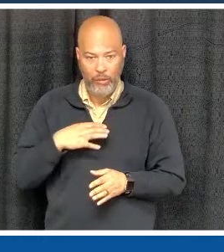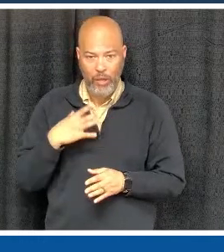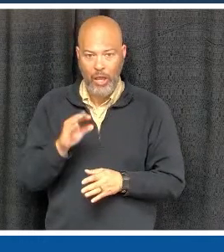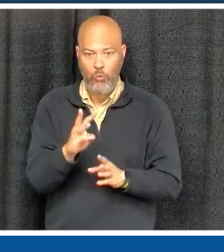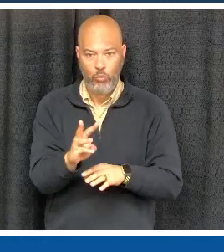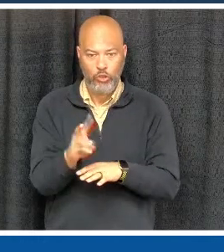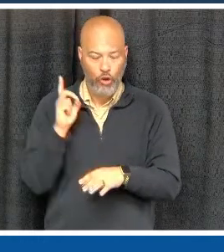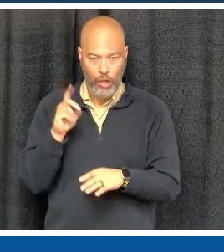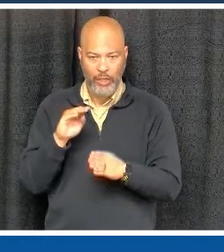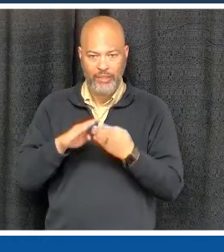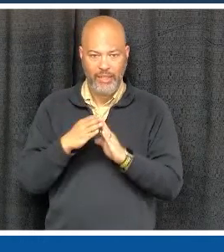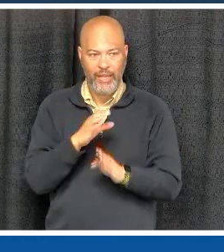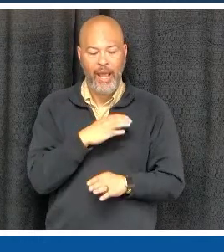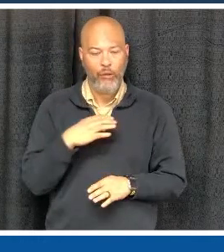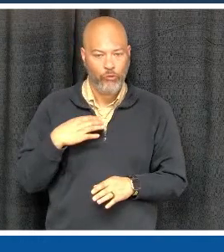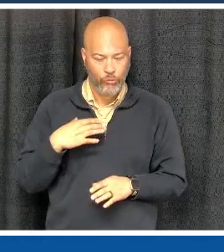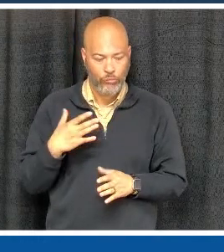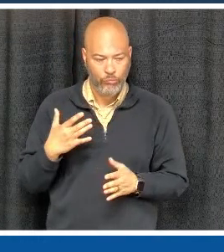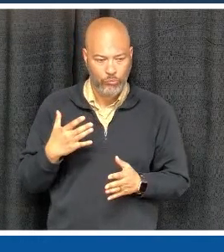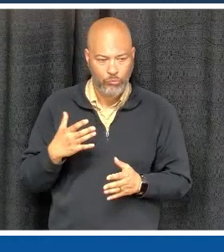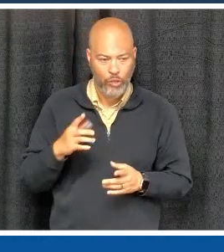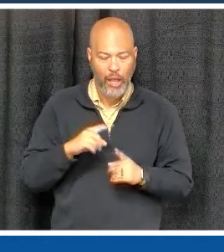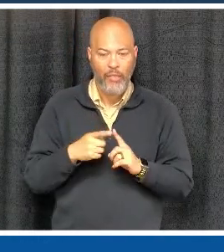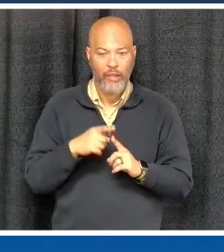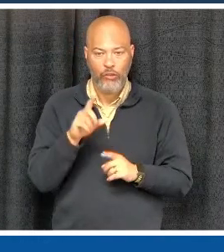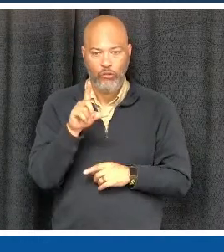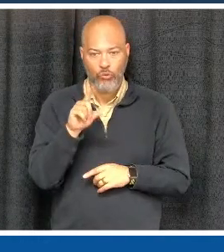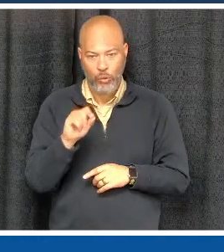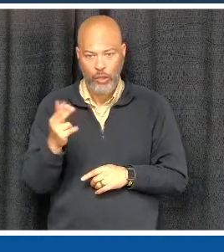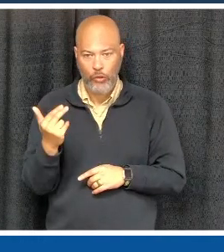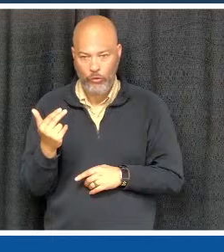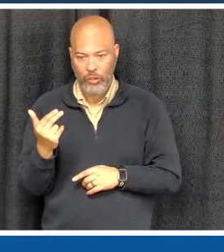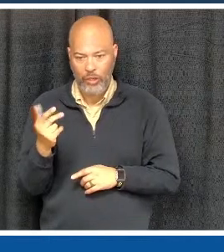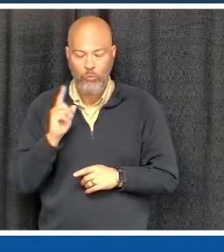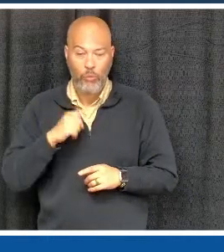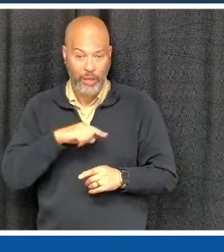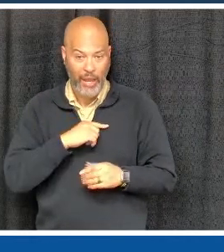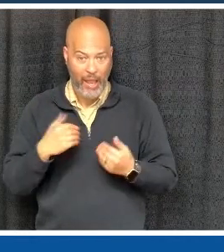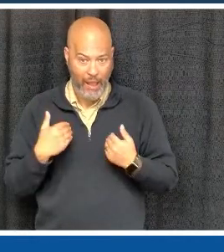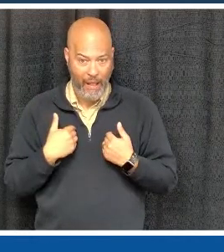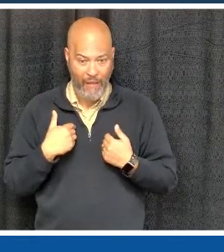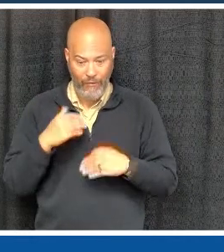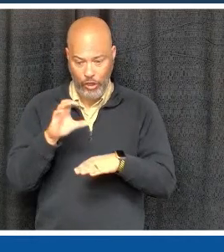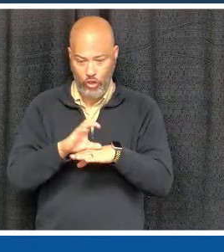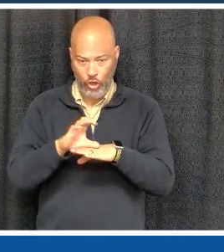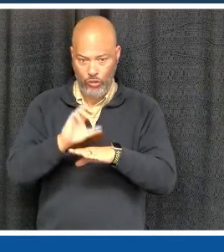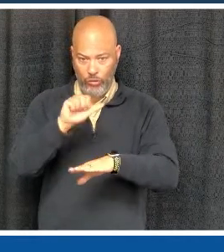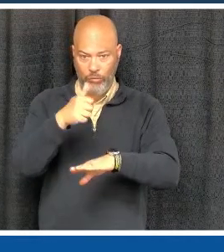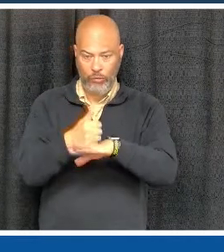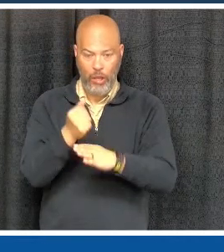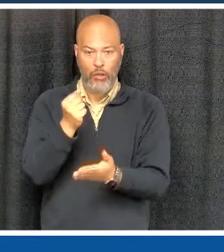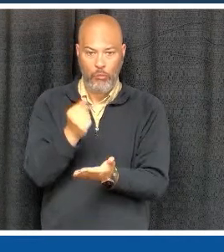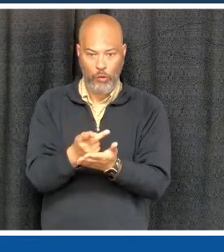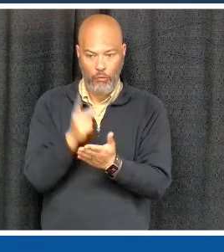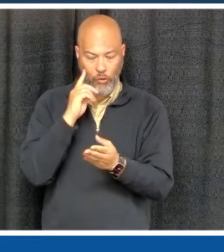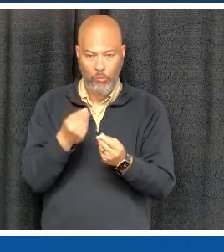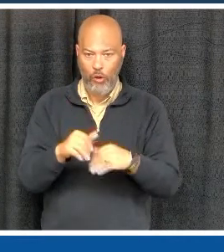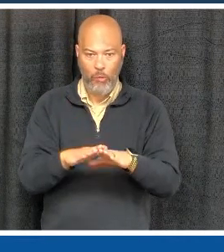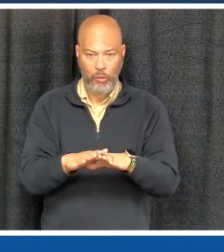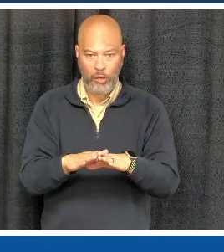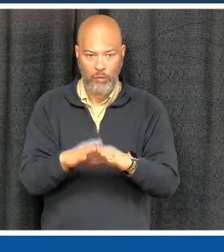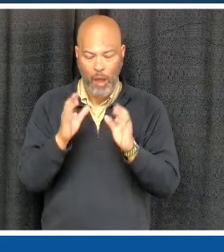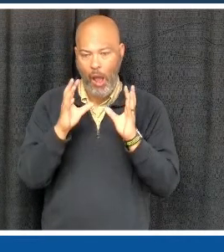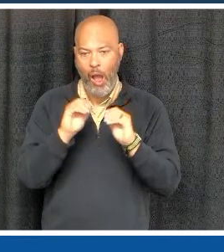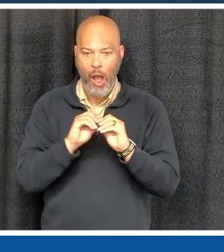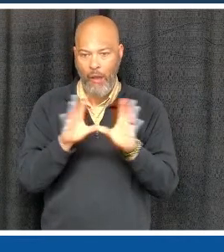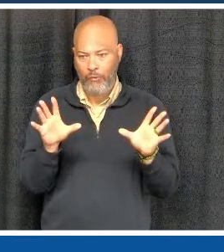City Council. Oh, withdrawn, okay. And then in 2013, we do have a church site that was approved for the property, but has obviously